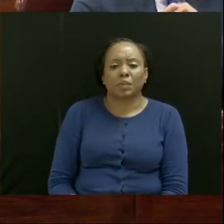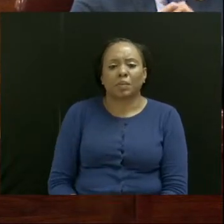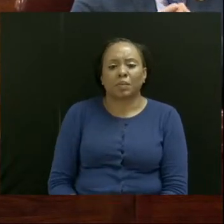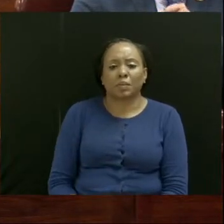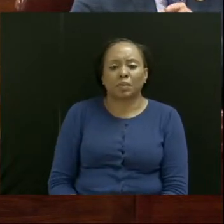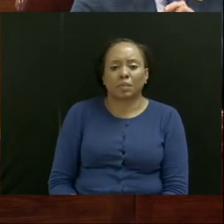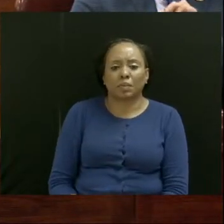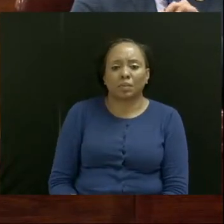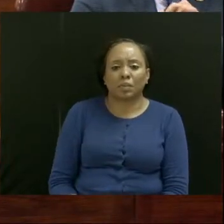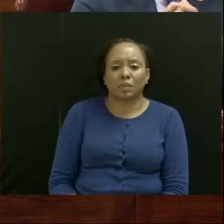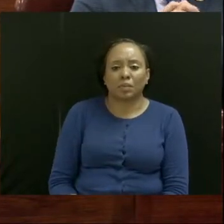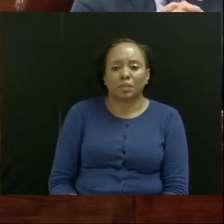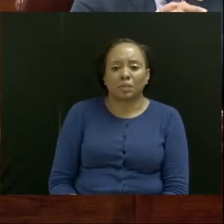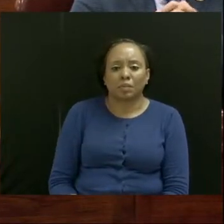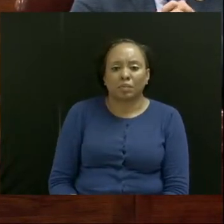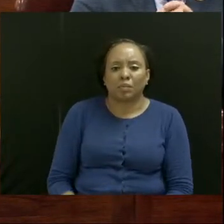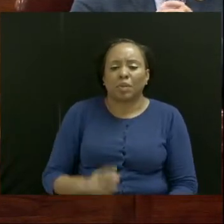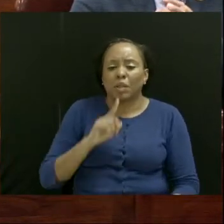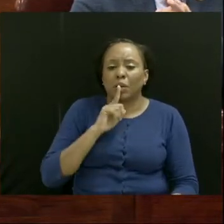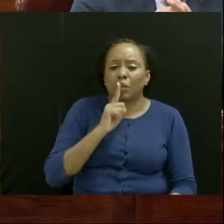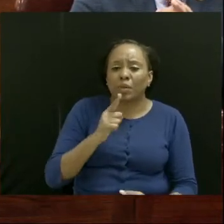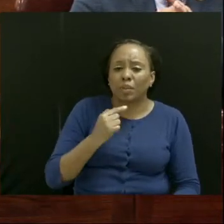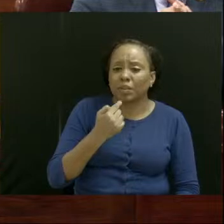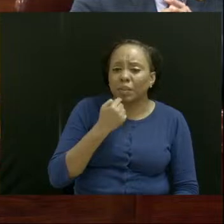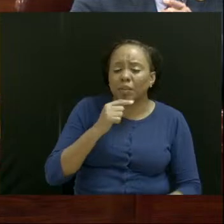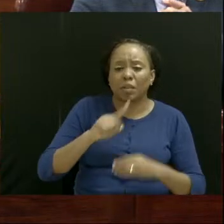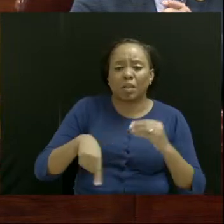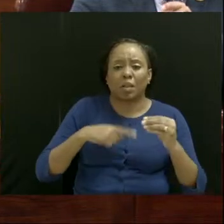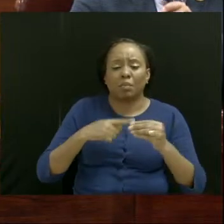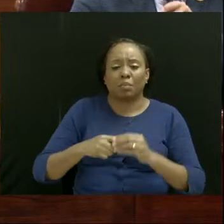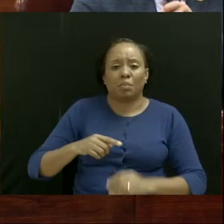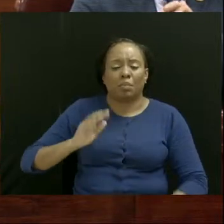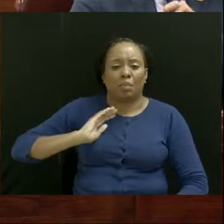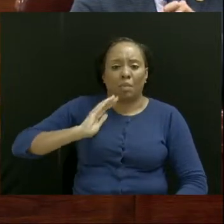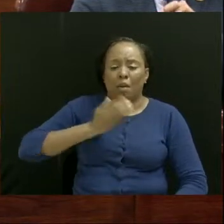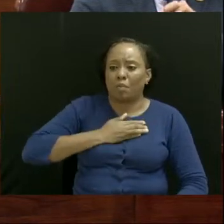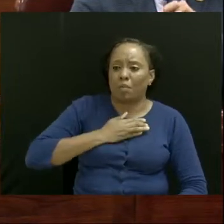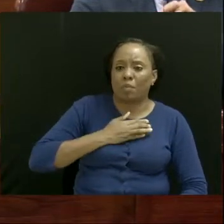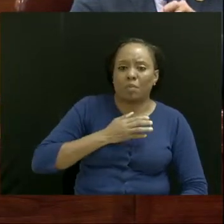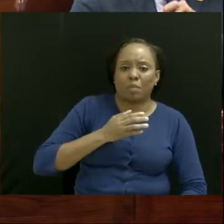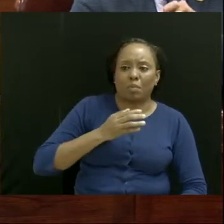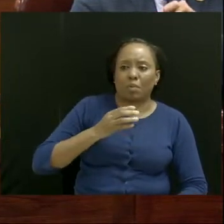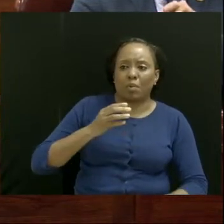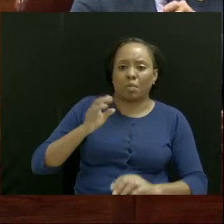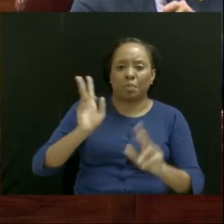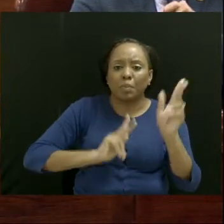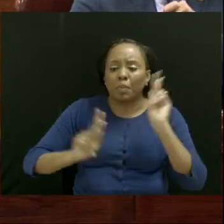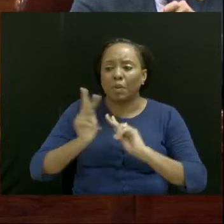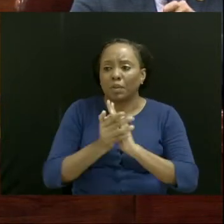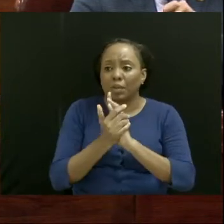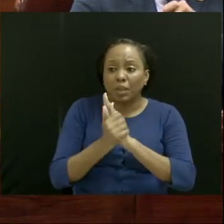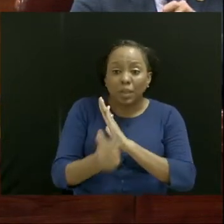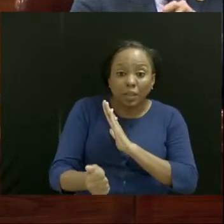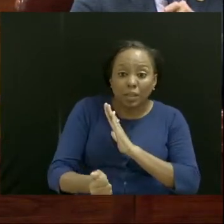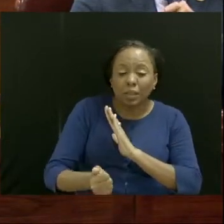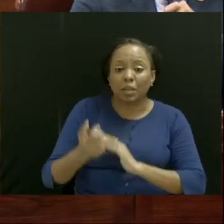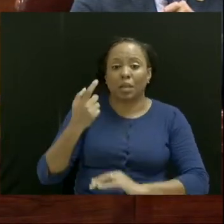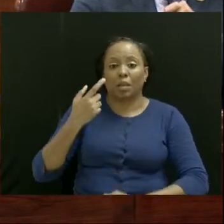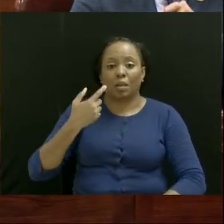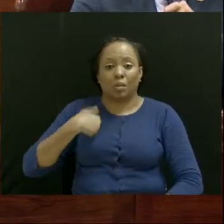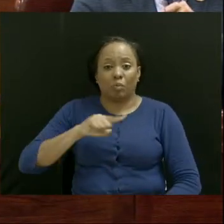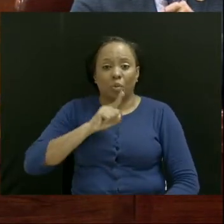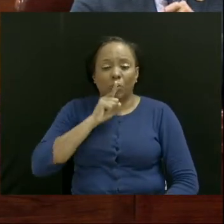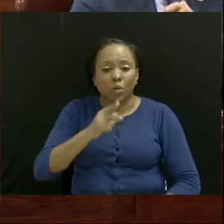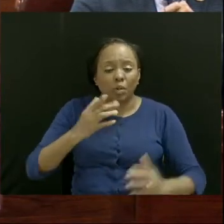minds? How serious are we about the business of building the entrepreneurial